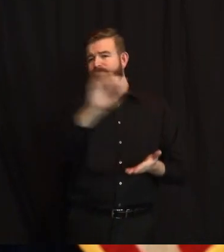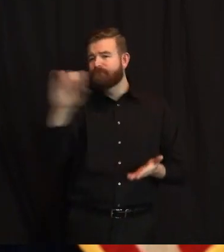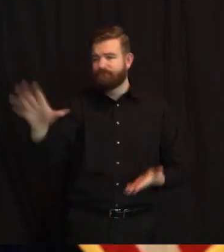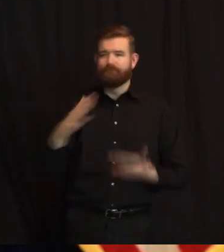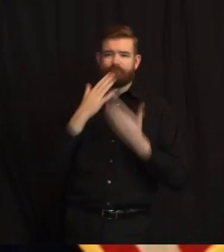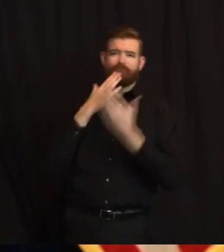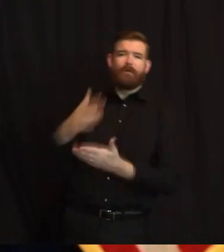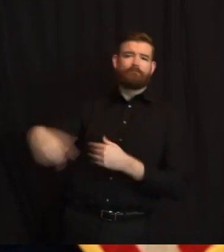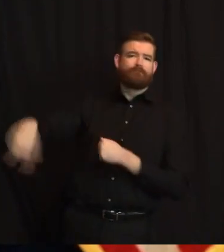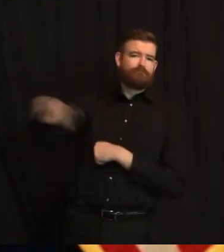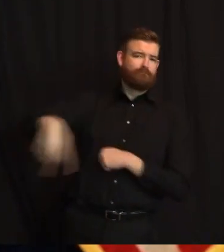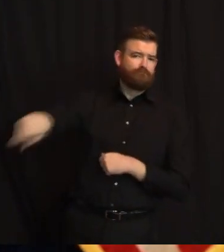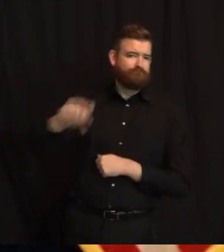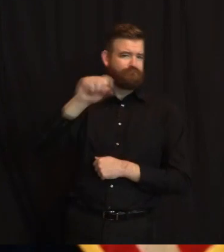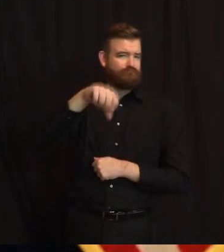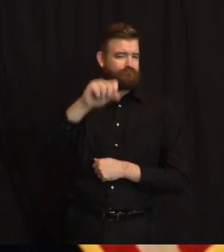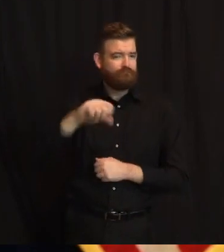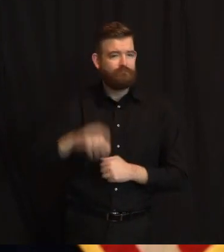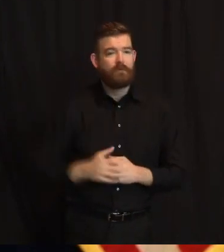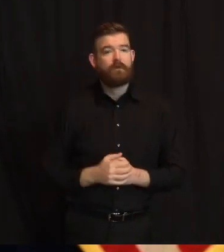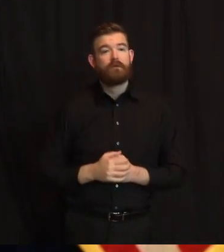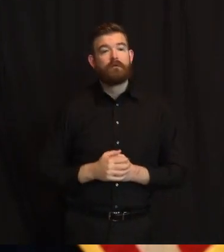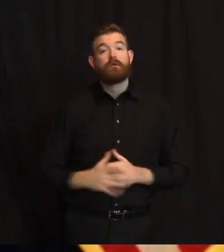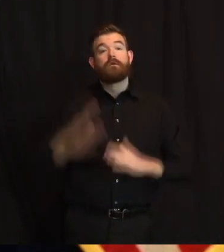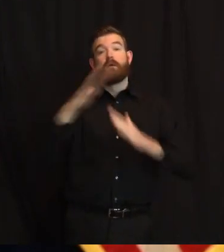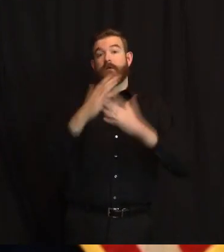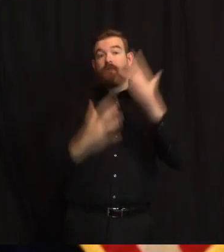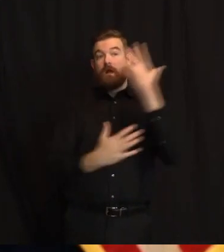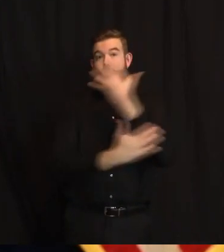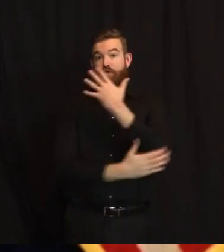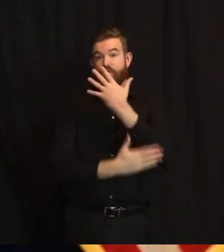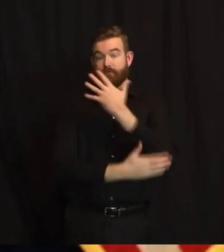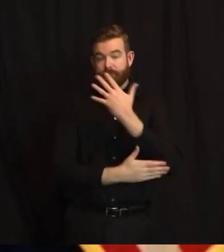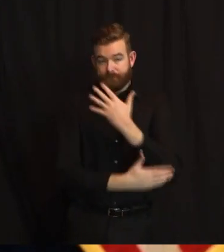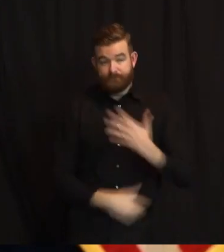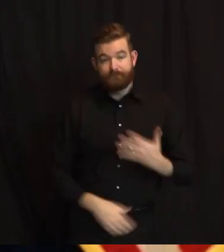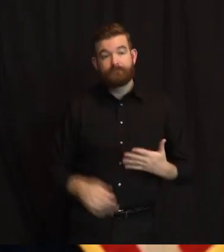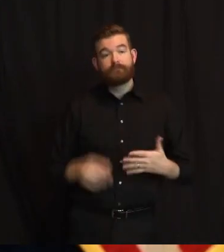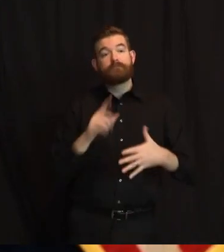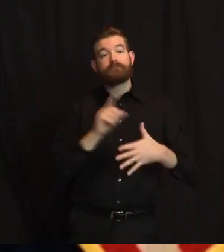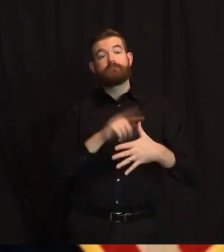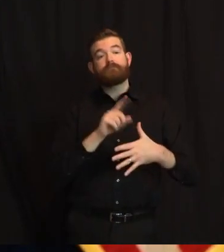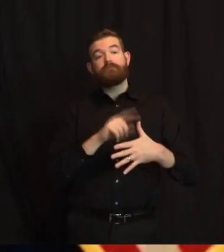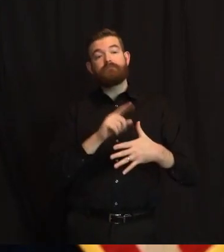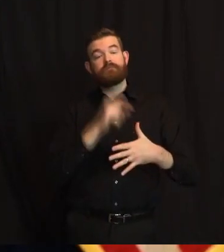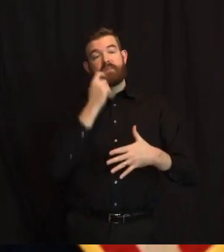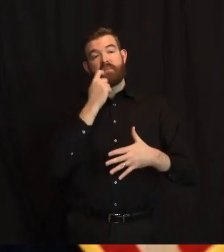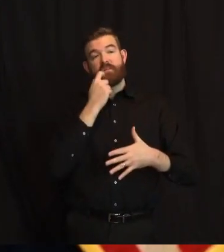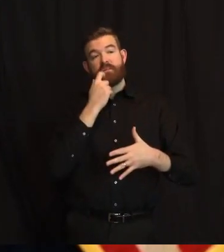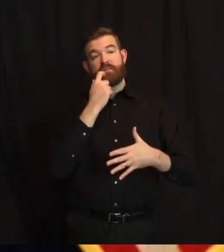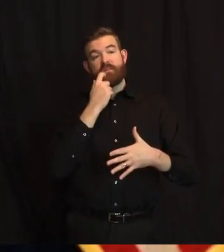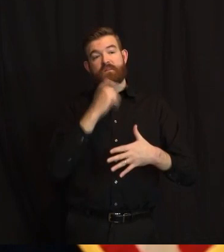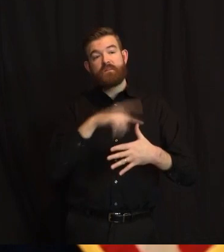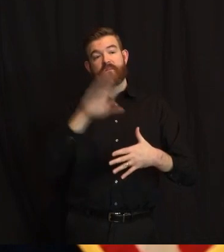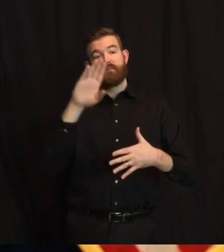counties, I just want to make sure I'm just looking at total cases continue to be